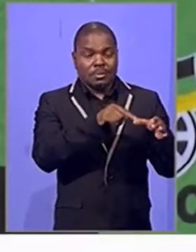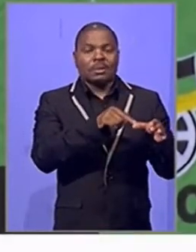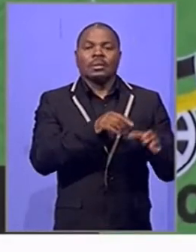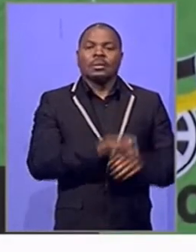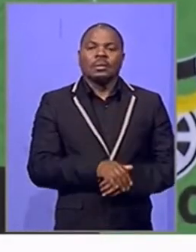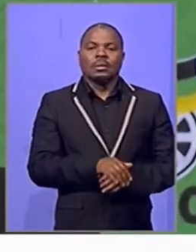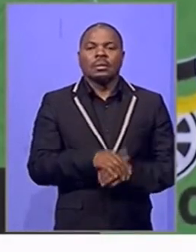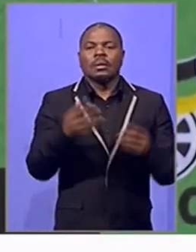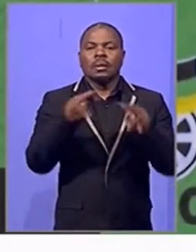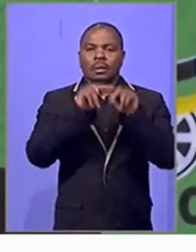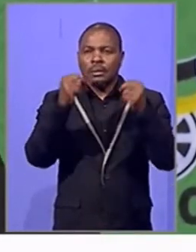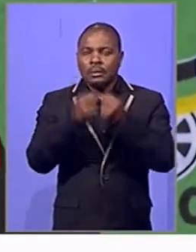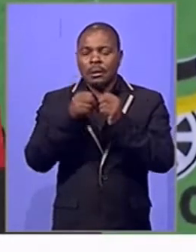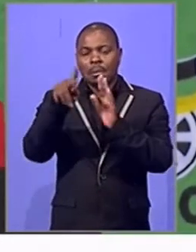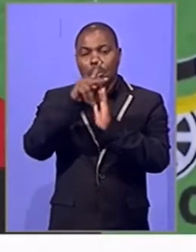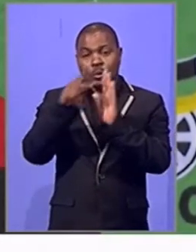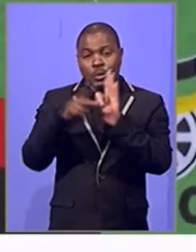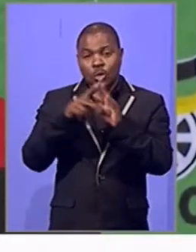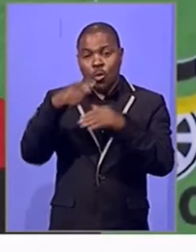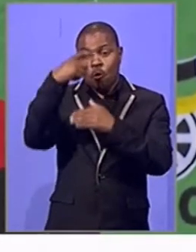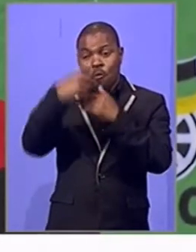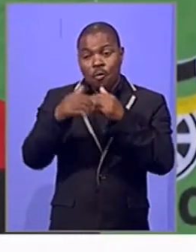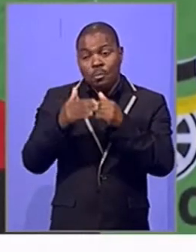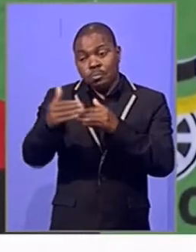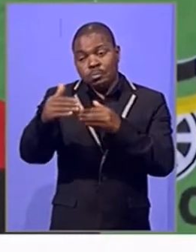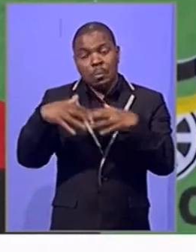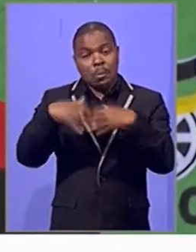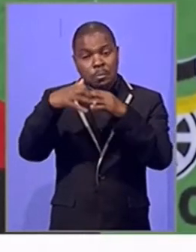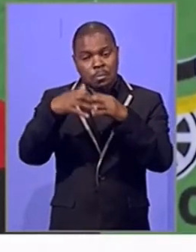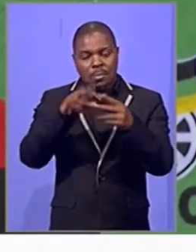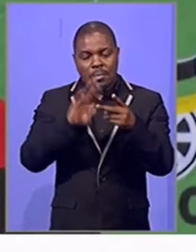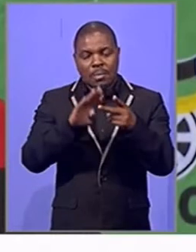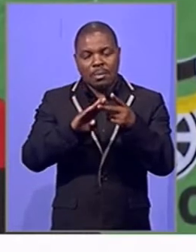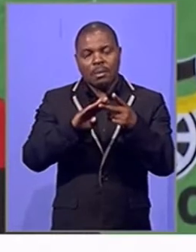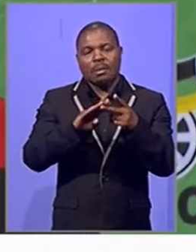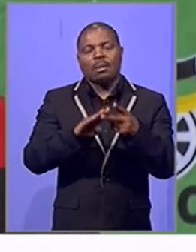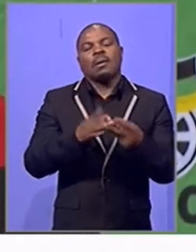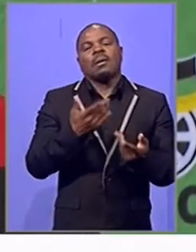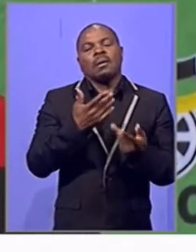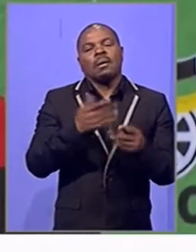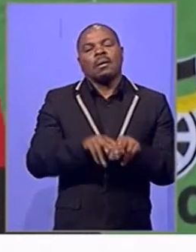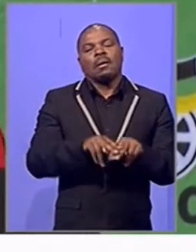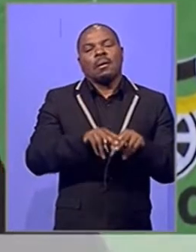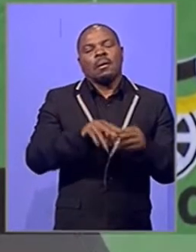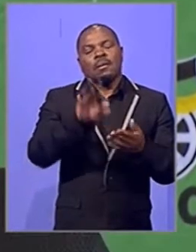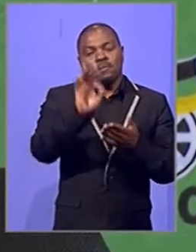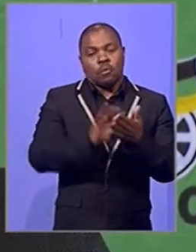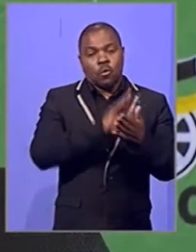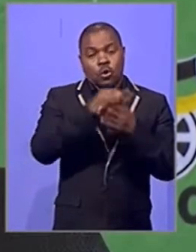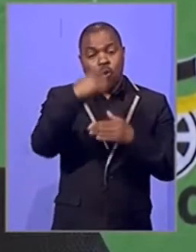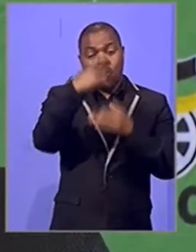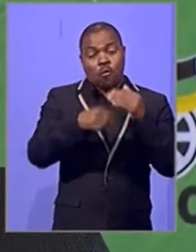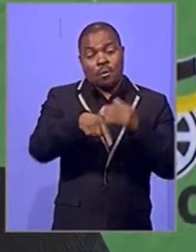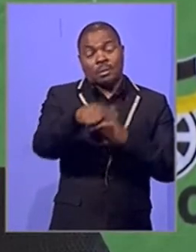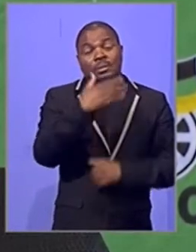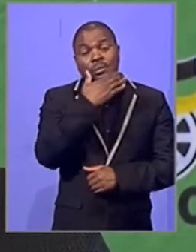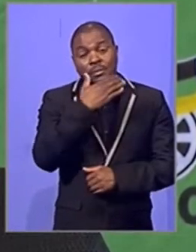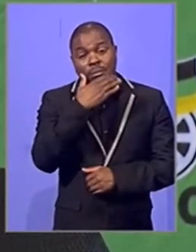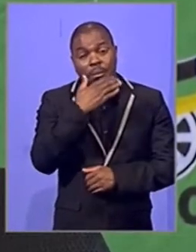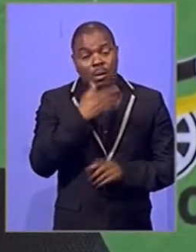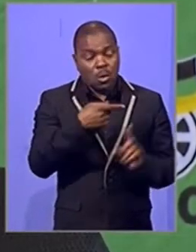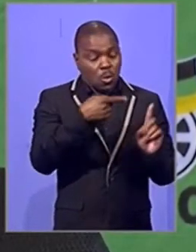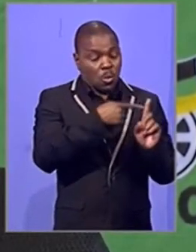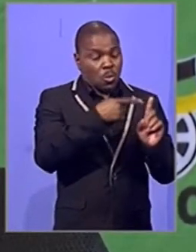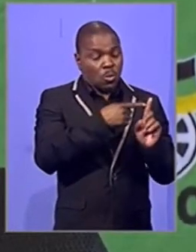the National Policy Conference and the coming elective conference in December, Comrade Jessie,